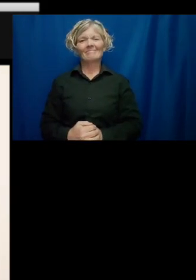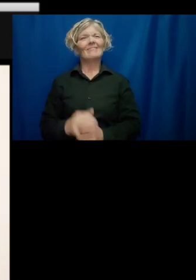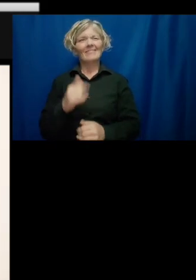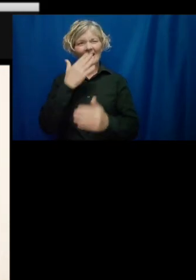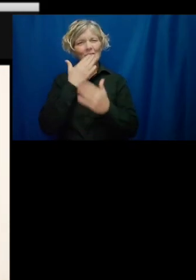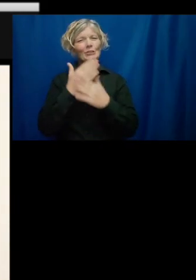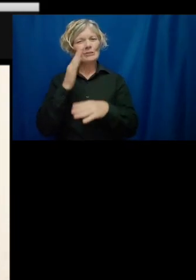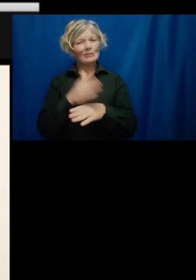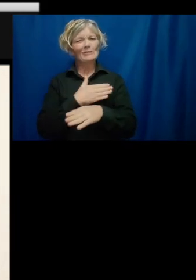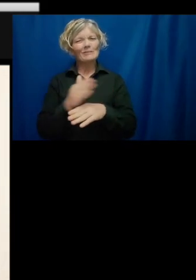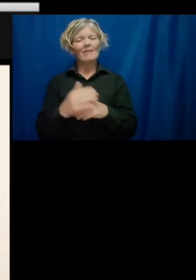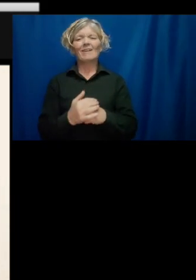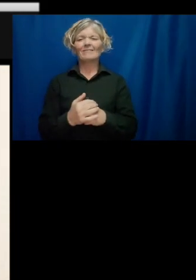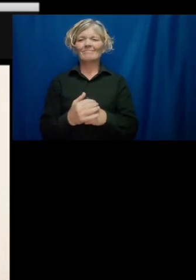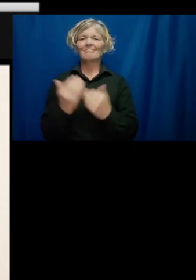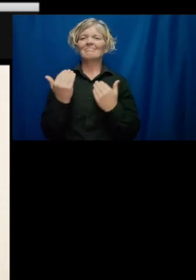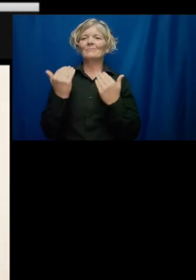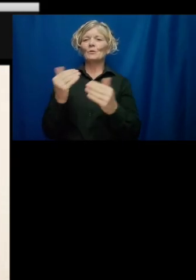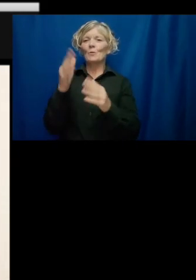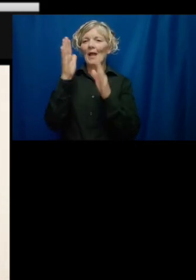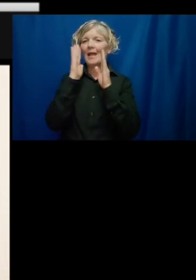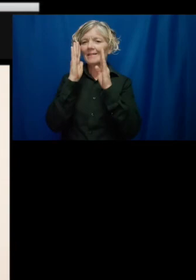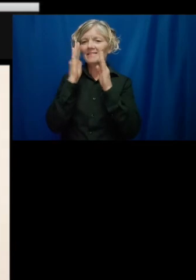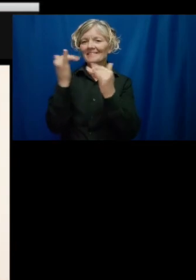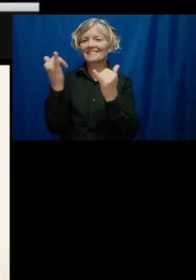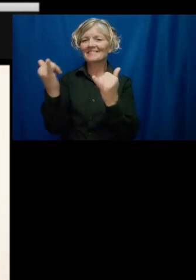Such a good song. Let's listen to it now.